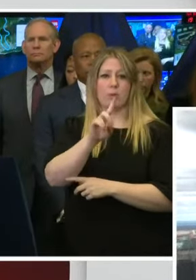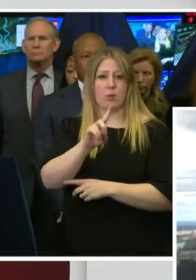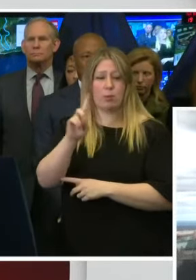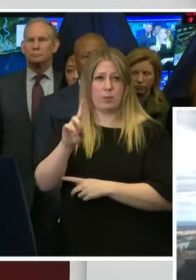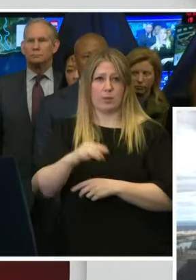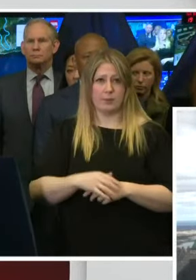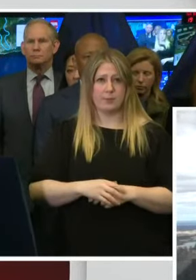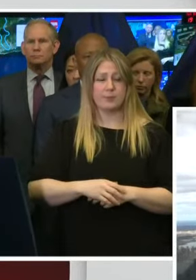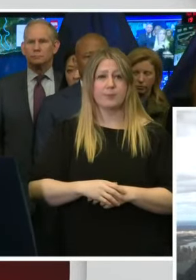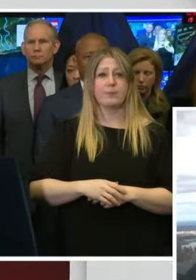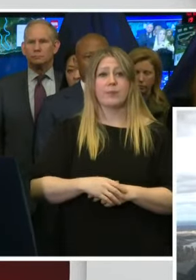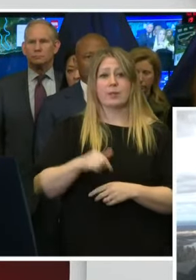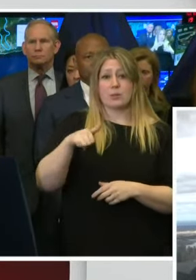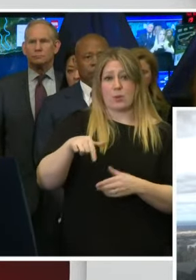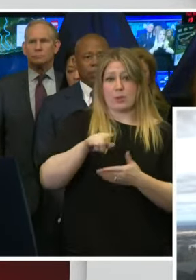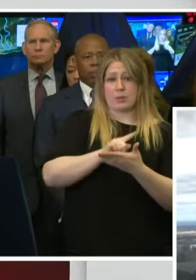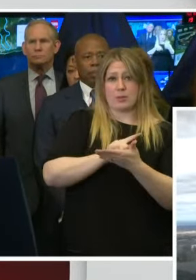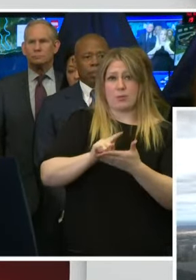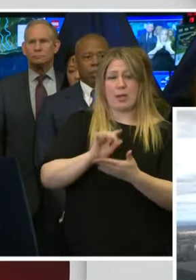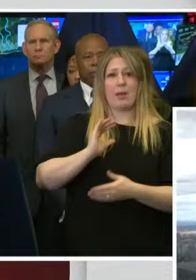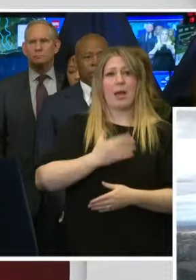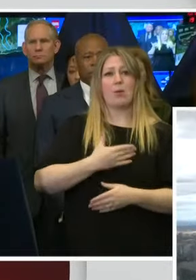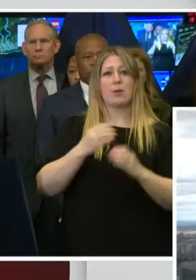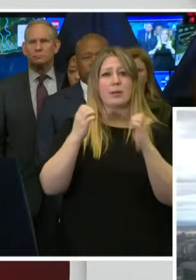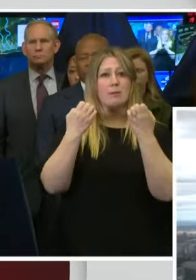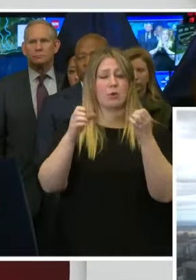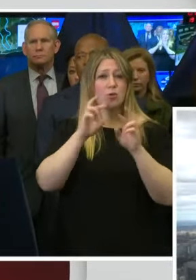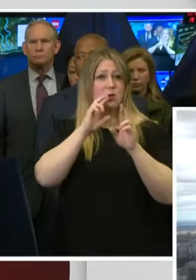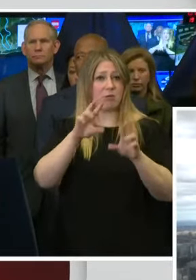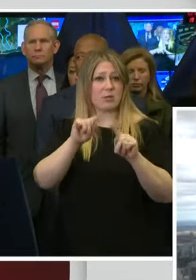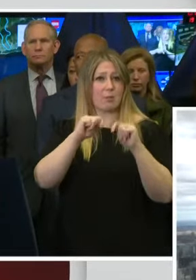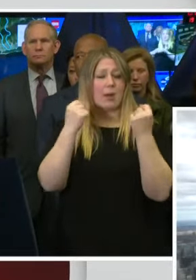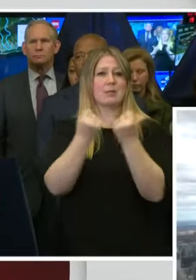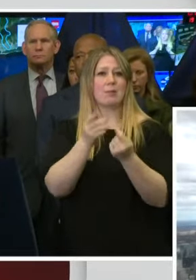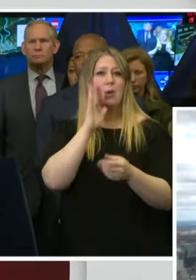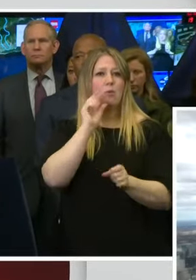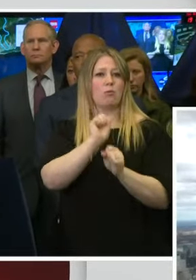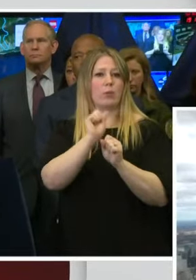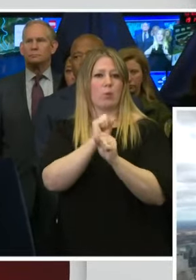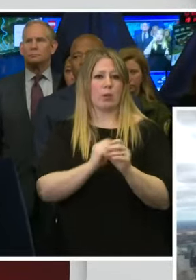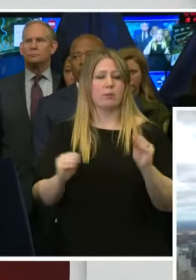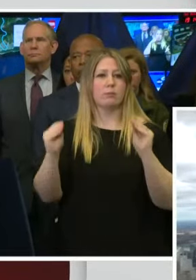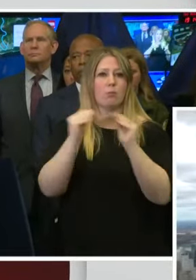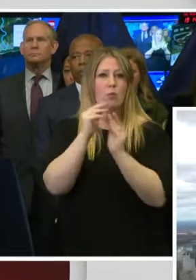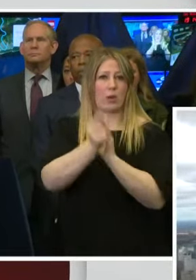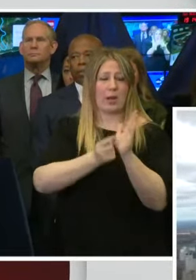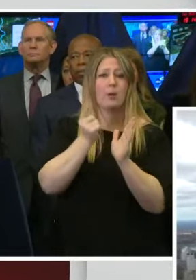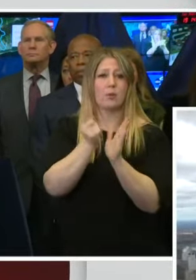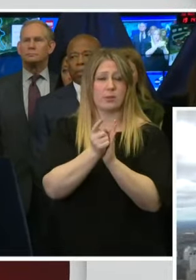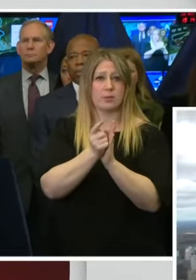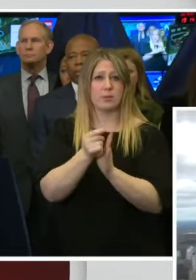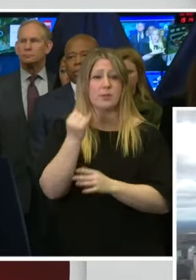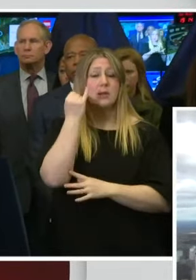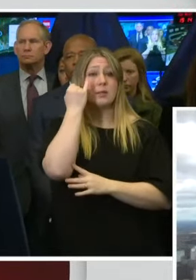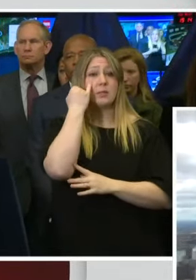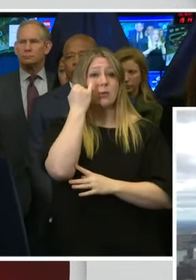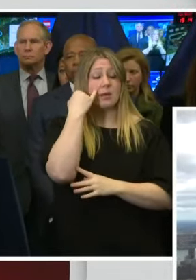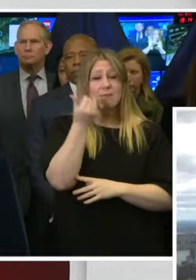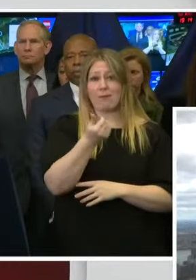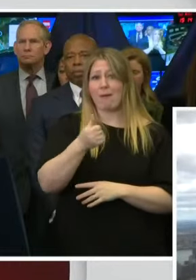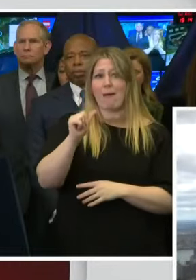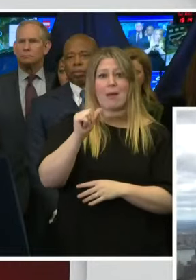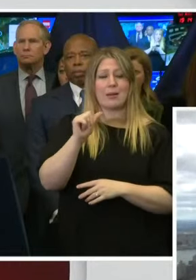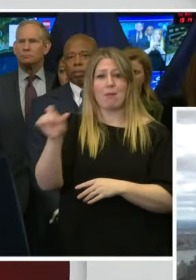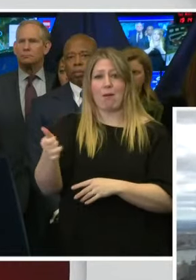emergency response team. We've mobilized our borough operations and our special ops folks so that if our sister agency, the